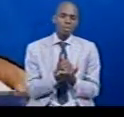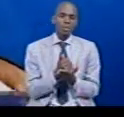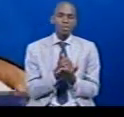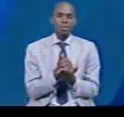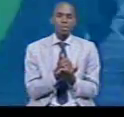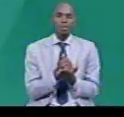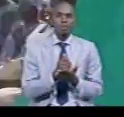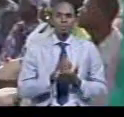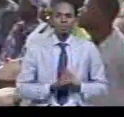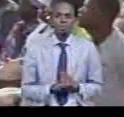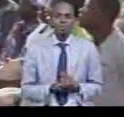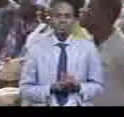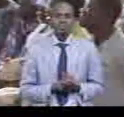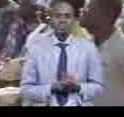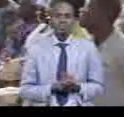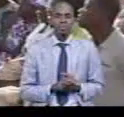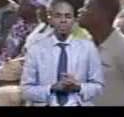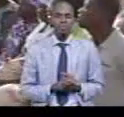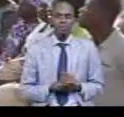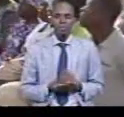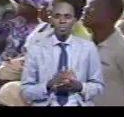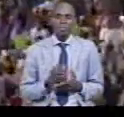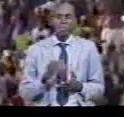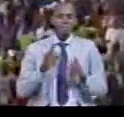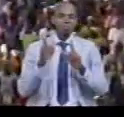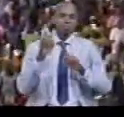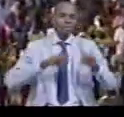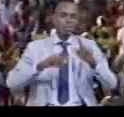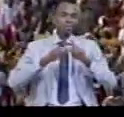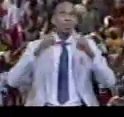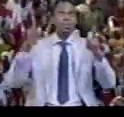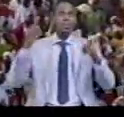Amen. Say a bigger amen.